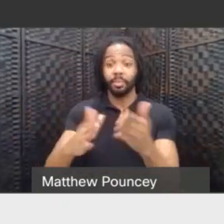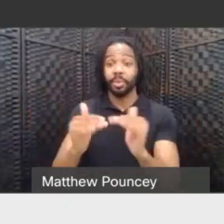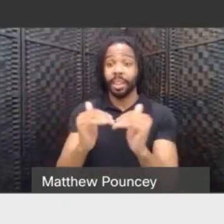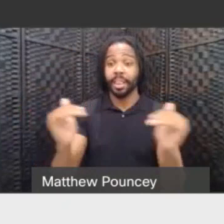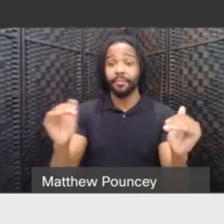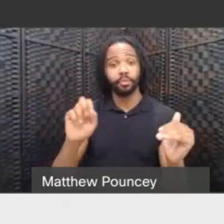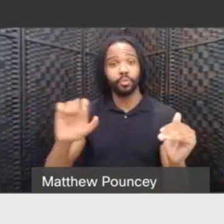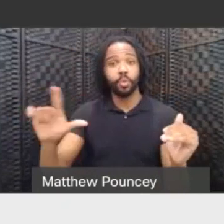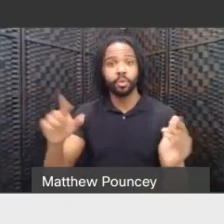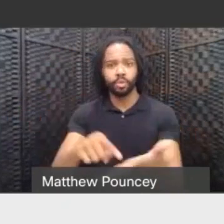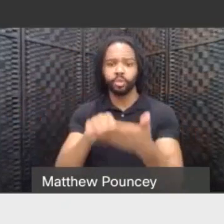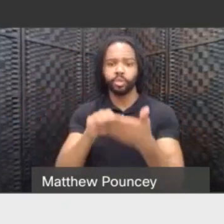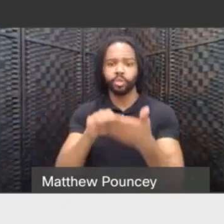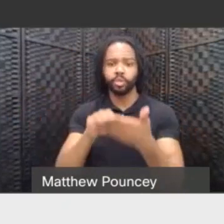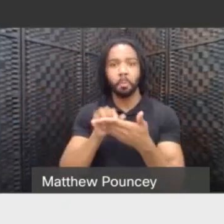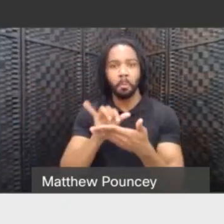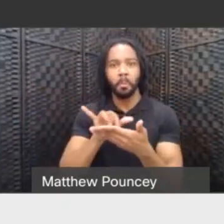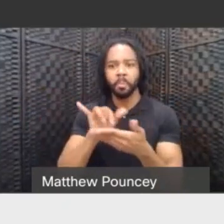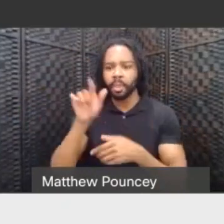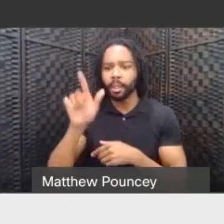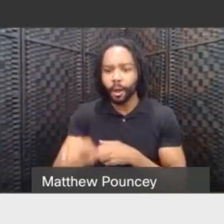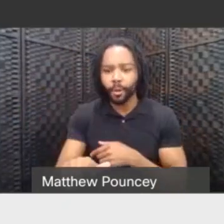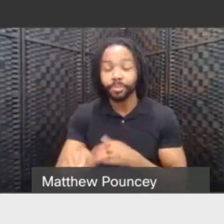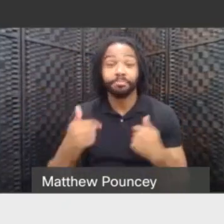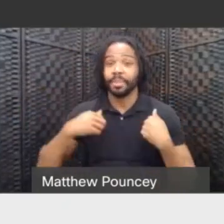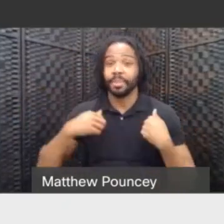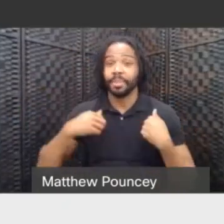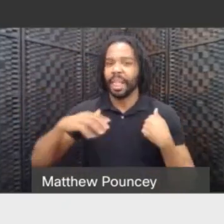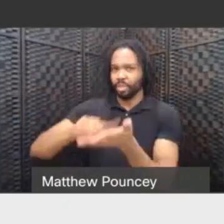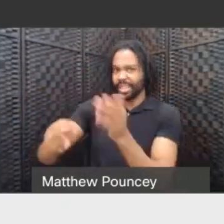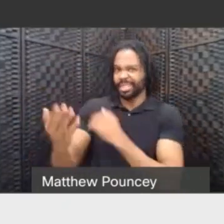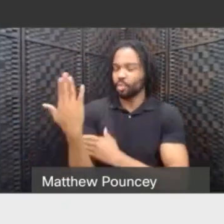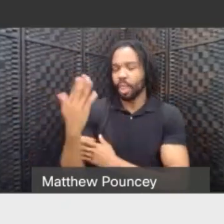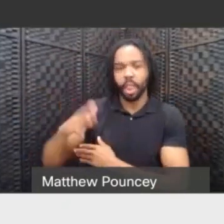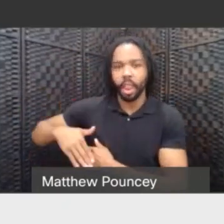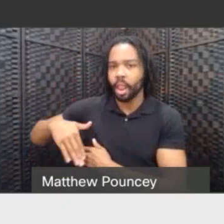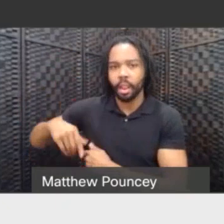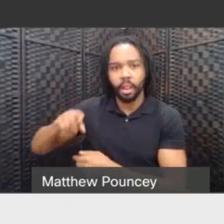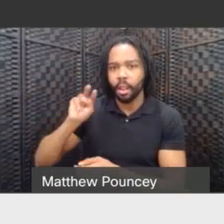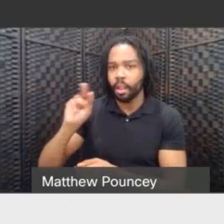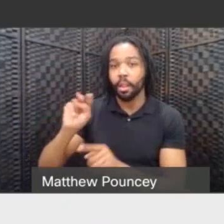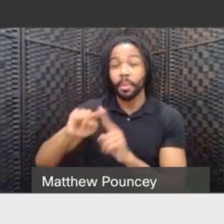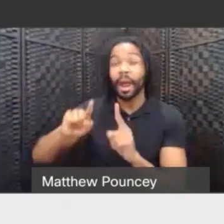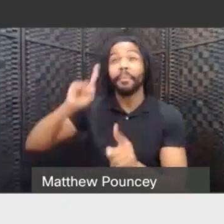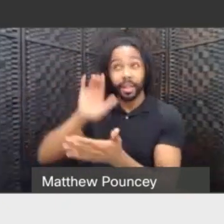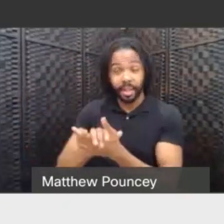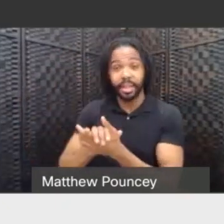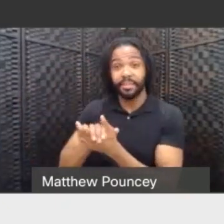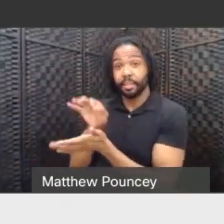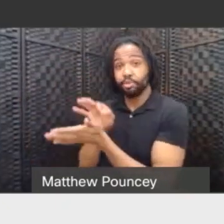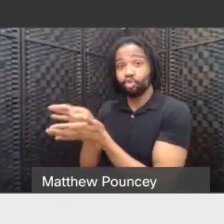tool shows us in low, and I haven't looked this morning, but I believe that according to the tracker, we are still